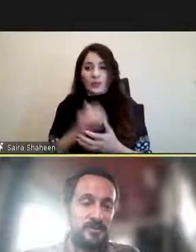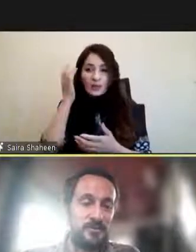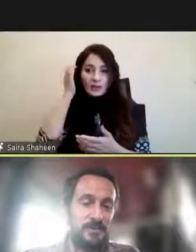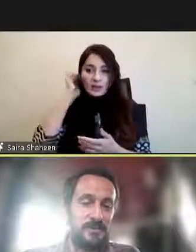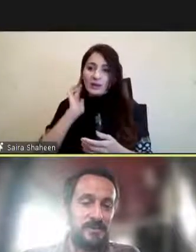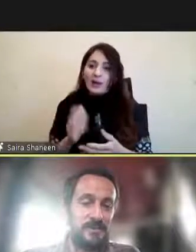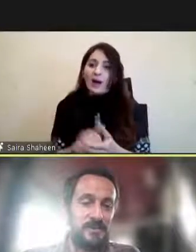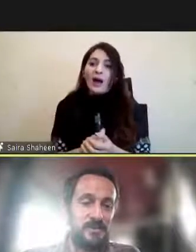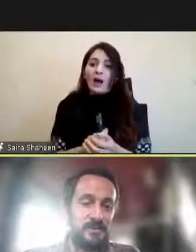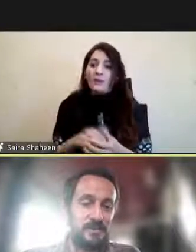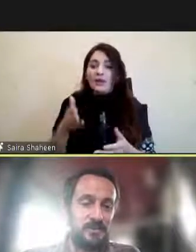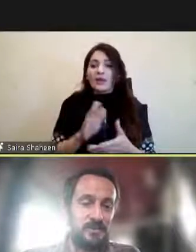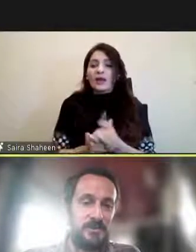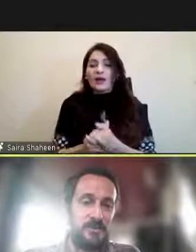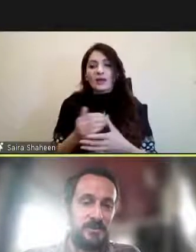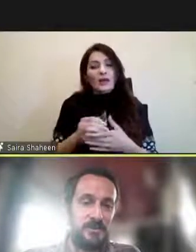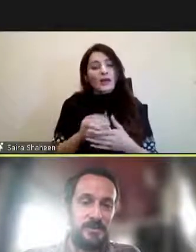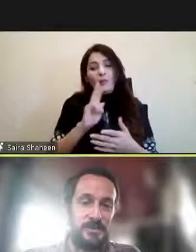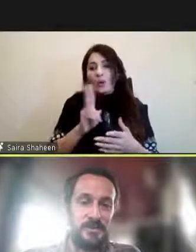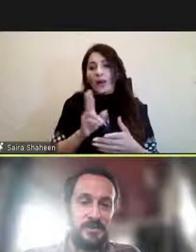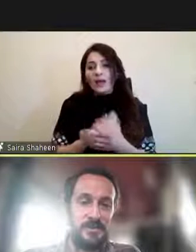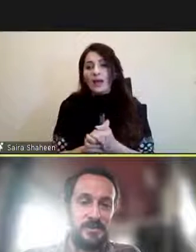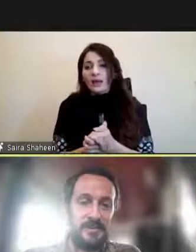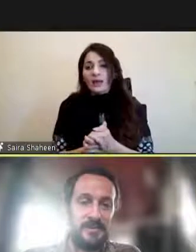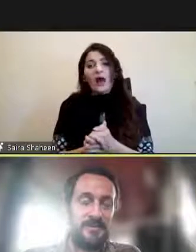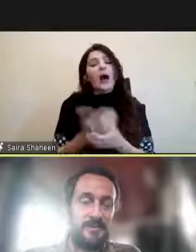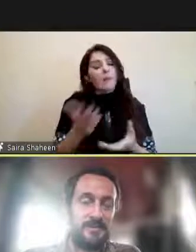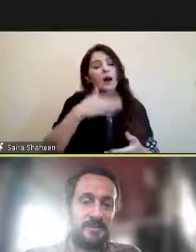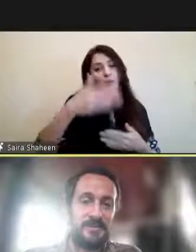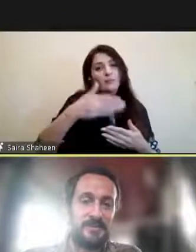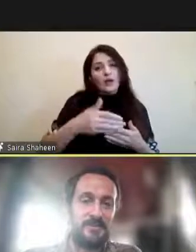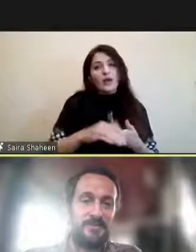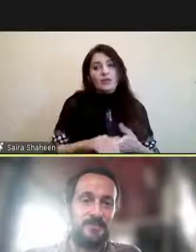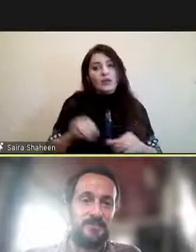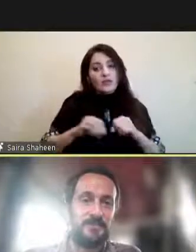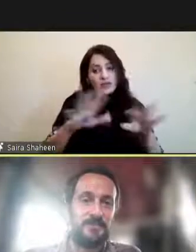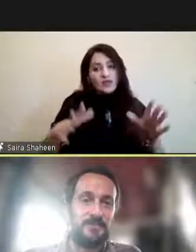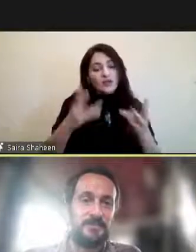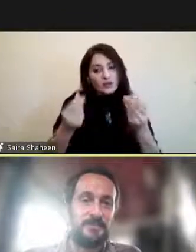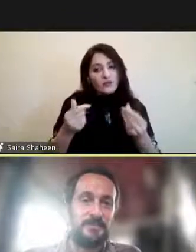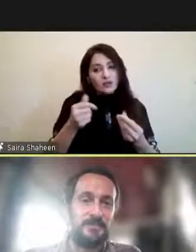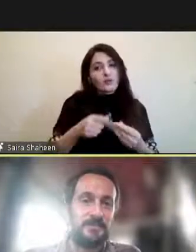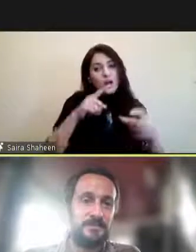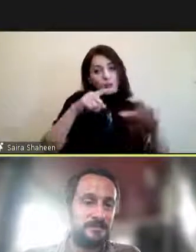will stick around until the end of the session if you have any questions for us in the Q&A. Thank you.